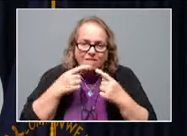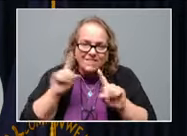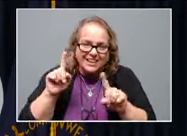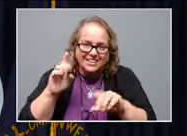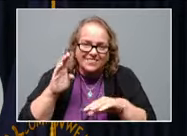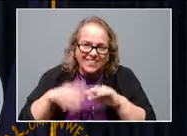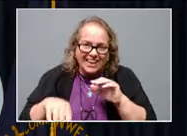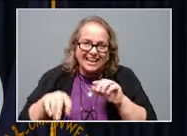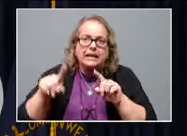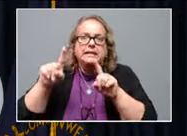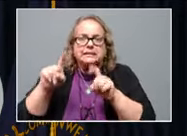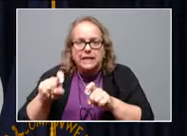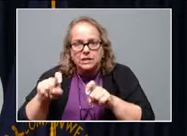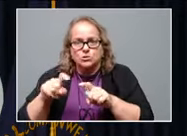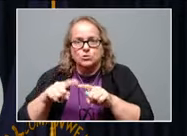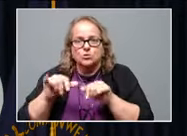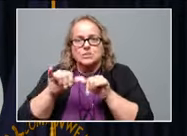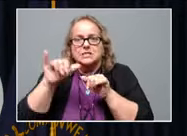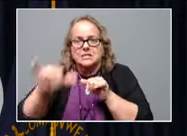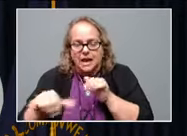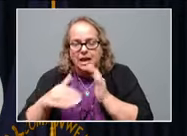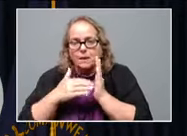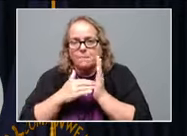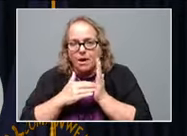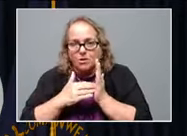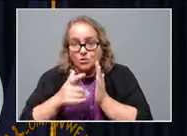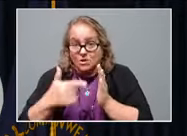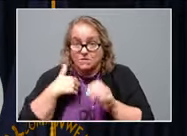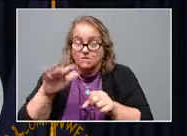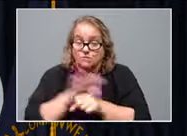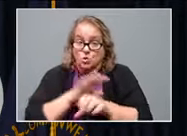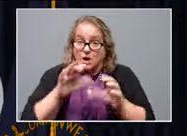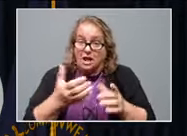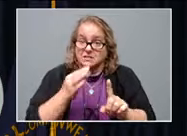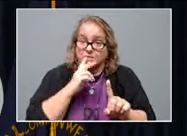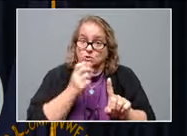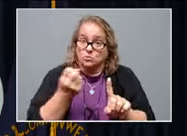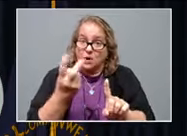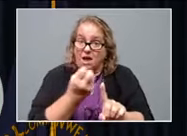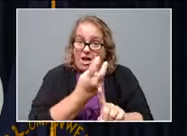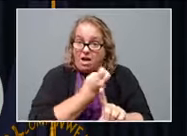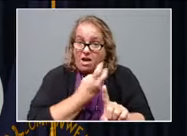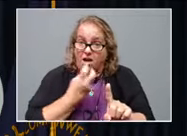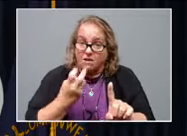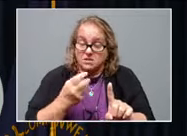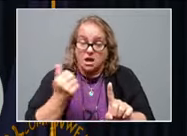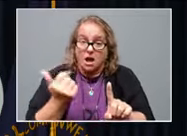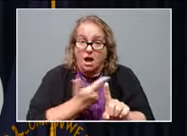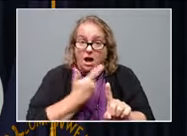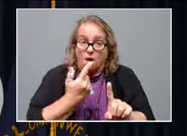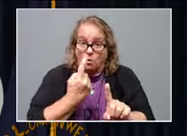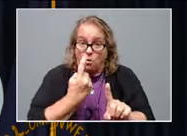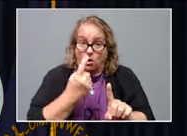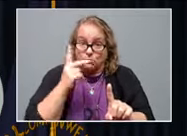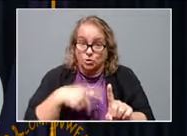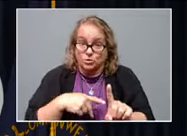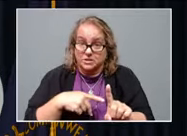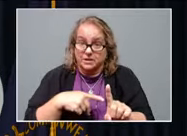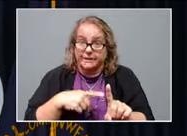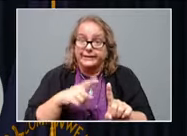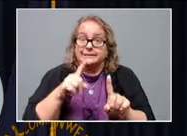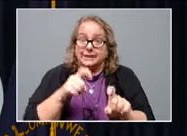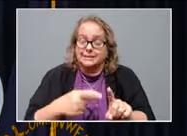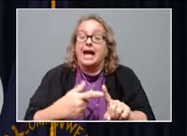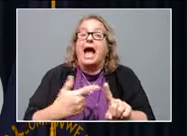a full classroom of 12-year-olds and somebody tests positive, and everybody's wearing a mask and nobody's symptomatic, they don't even have